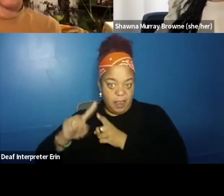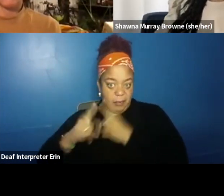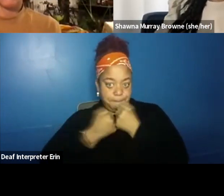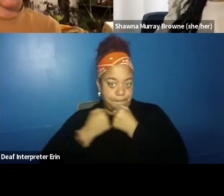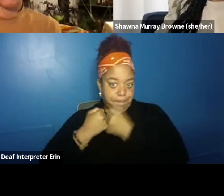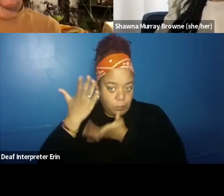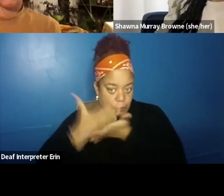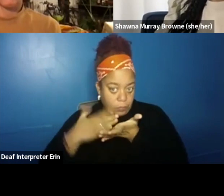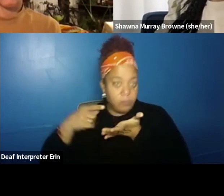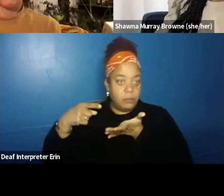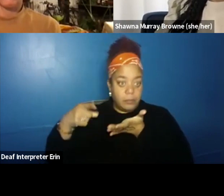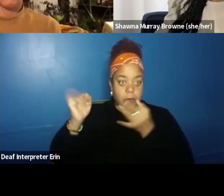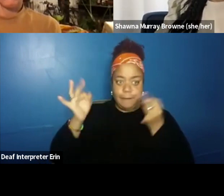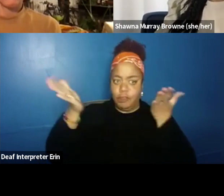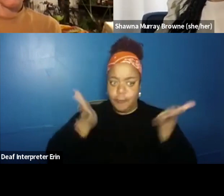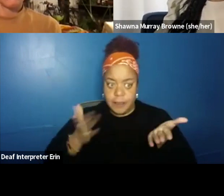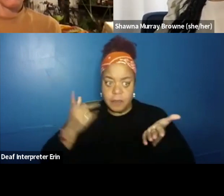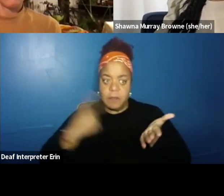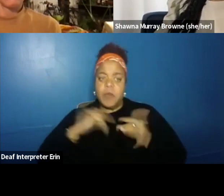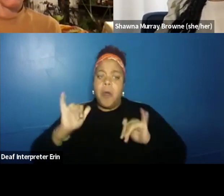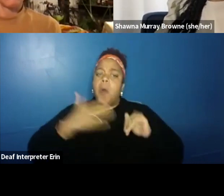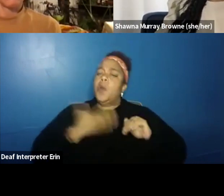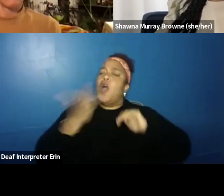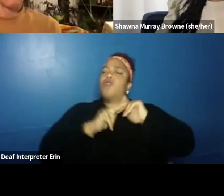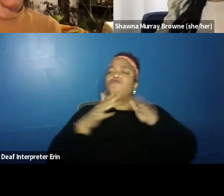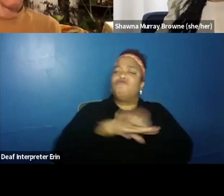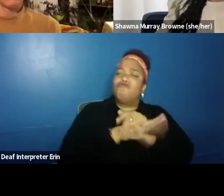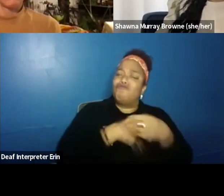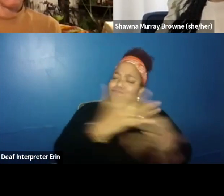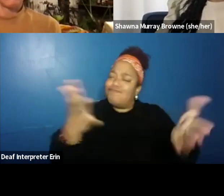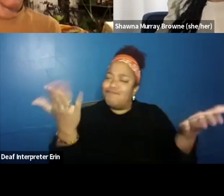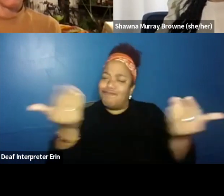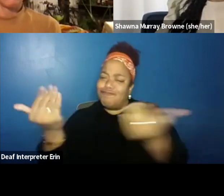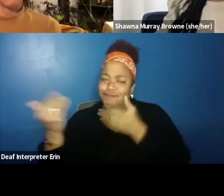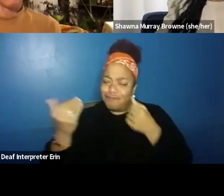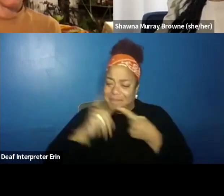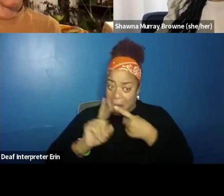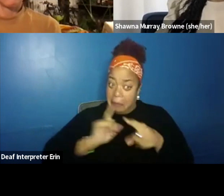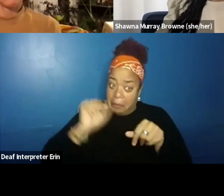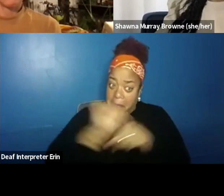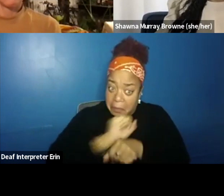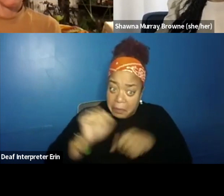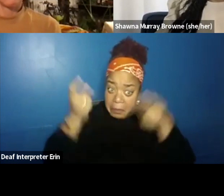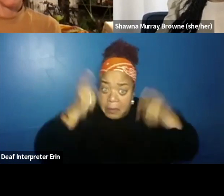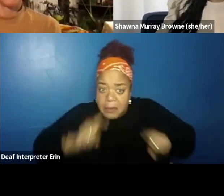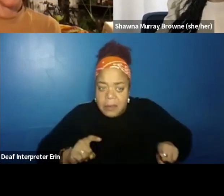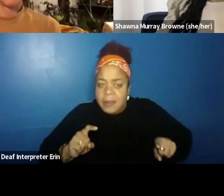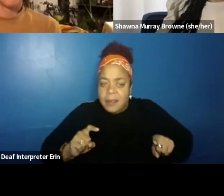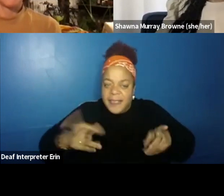increasing access, but still leads to confinement, control, and surveillance.